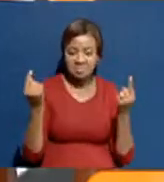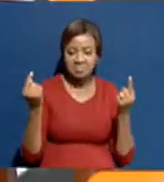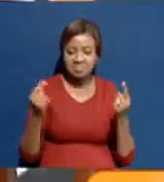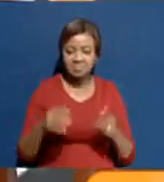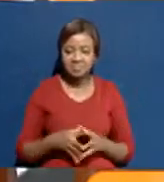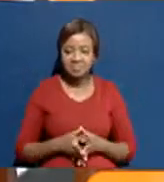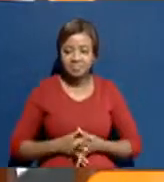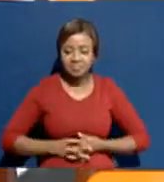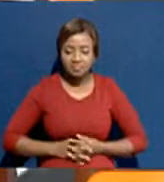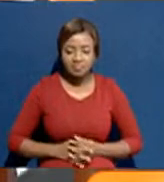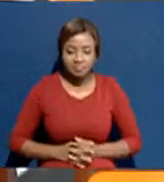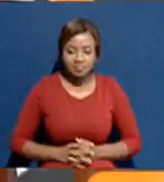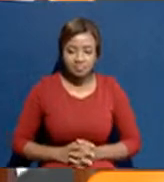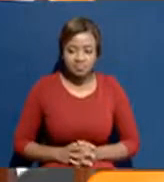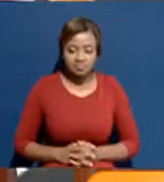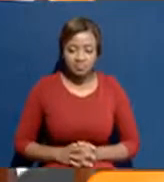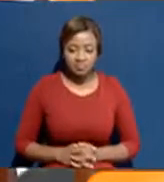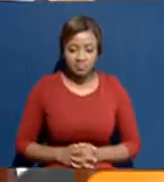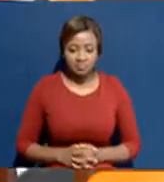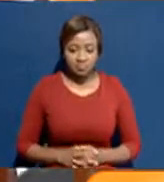we became a very bad dog. So